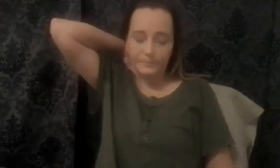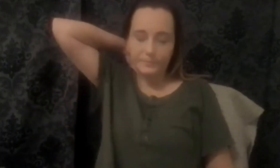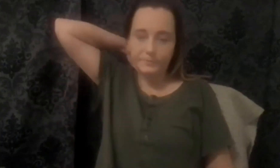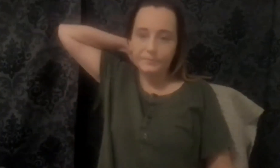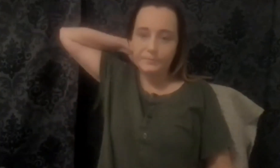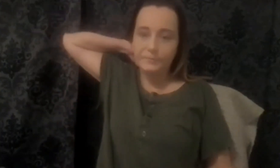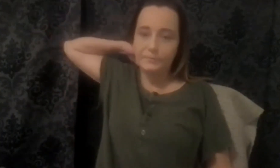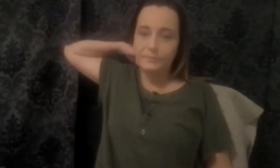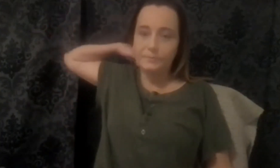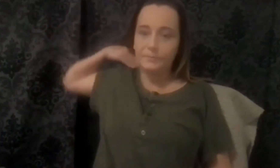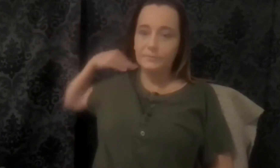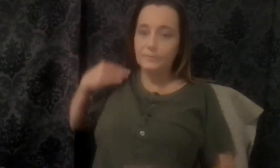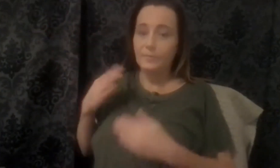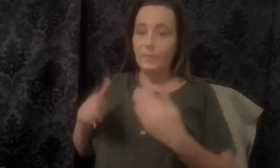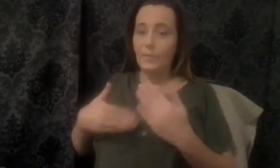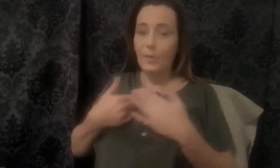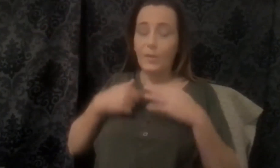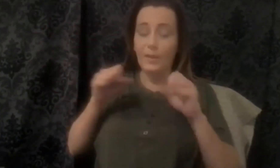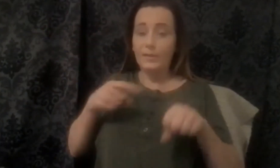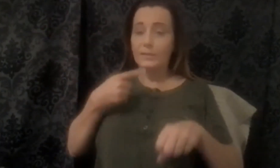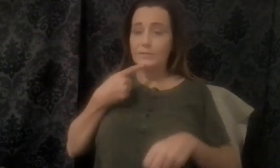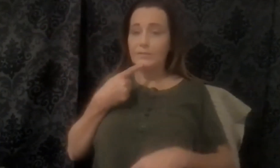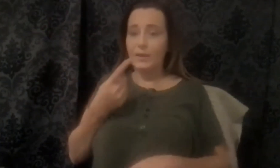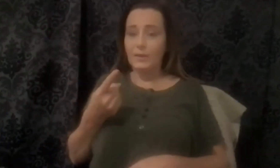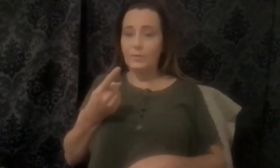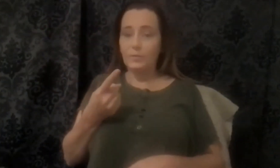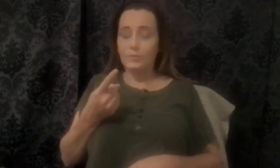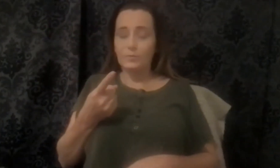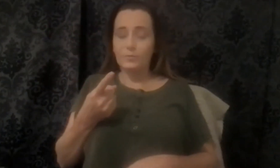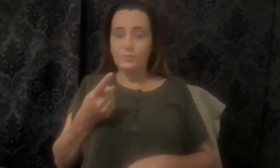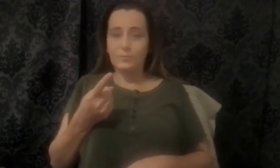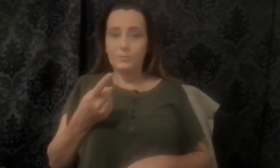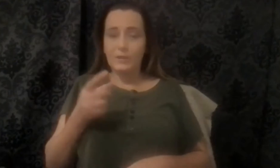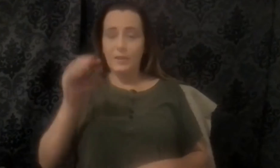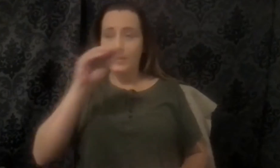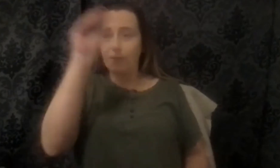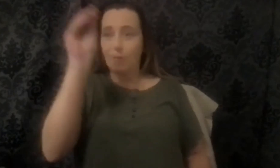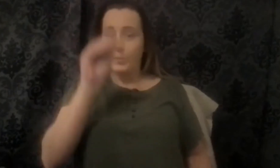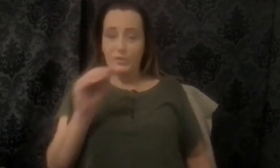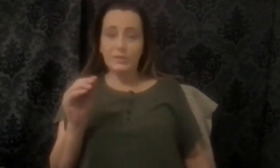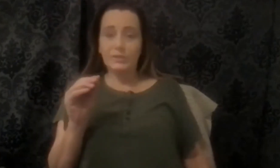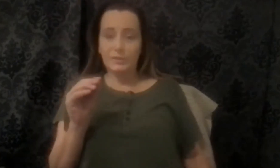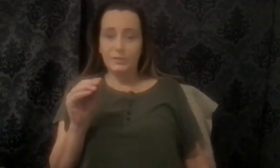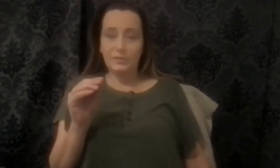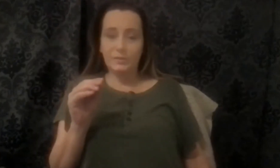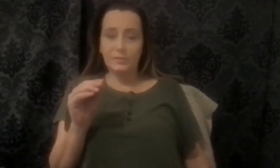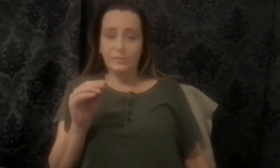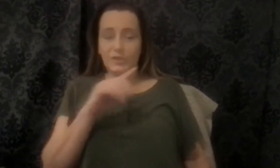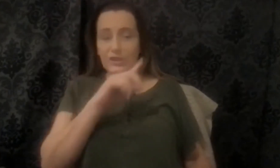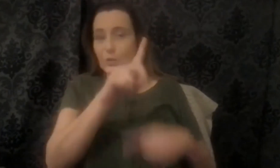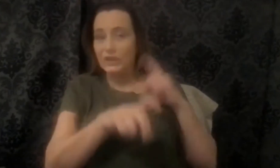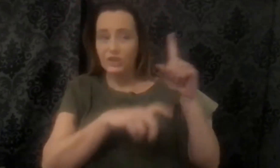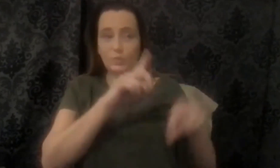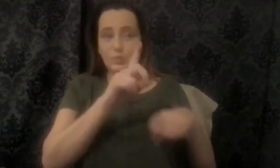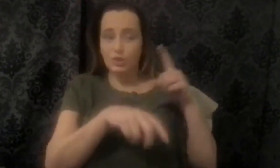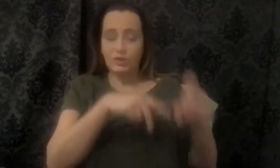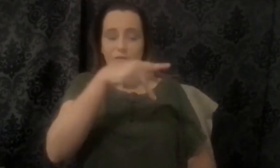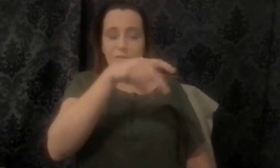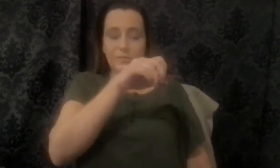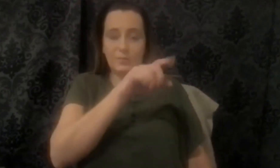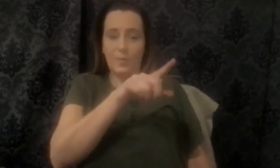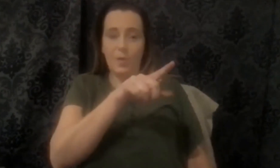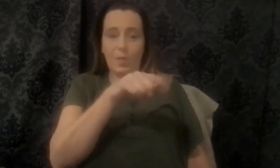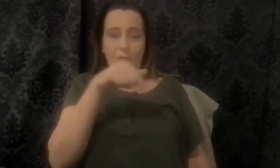I can tell you is that what's on that slide, the percentages, we did a poll, and this decision